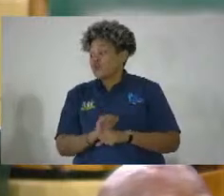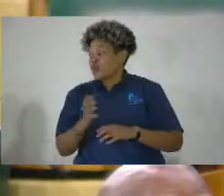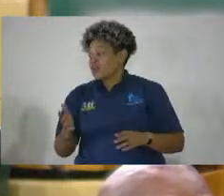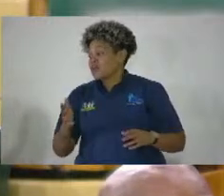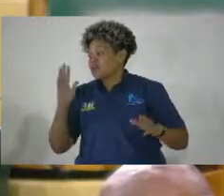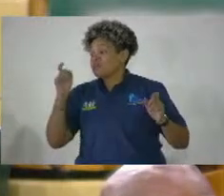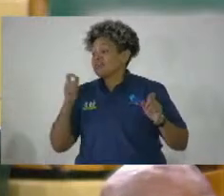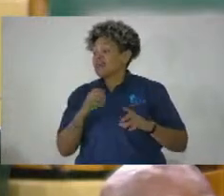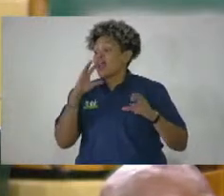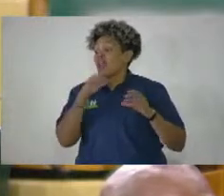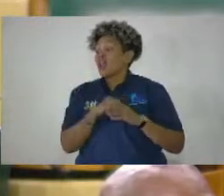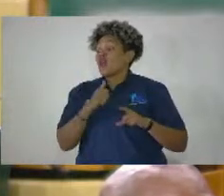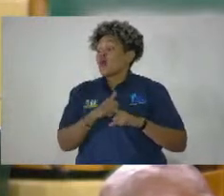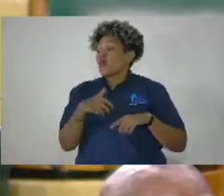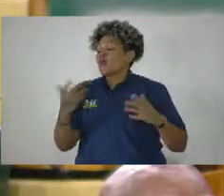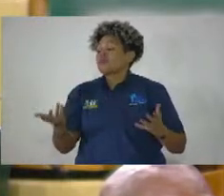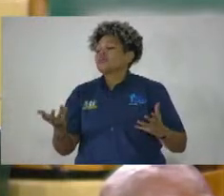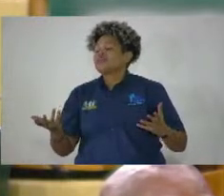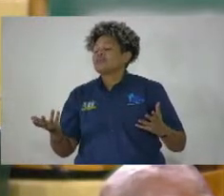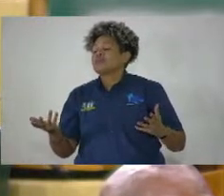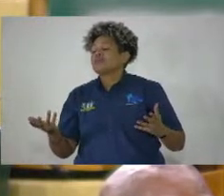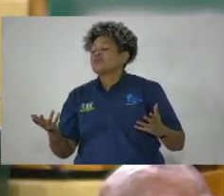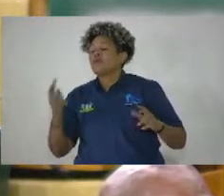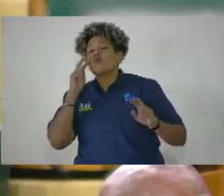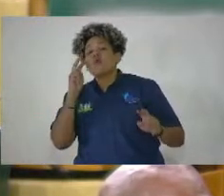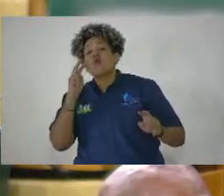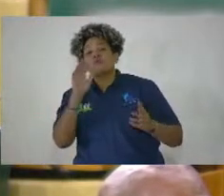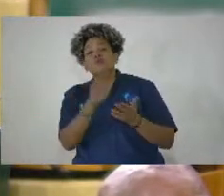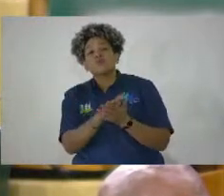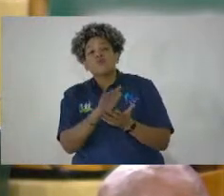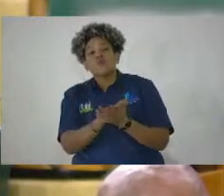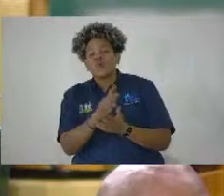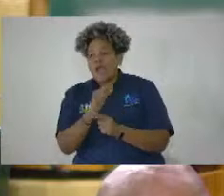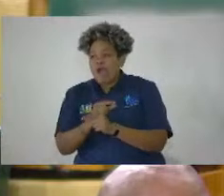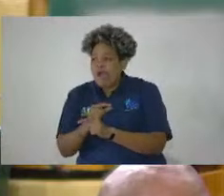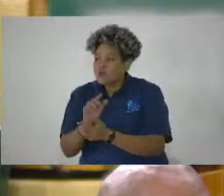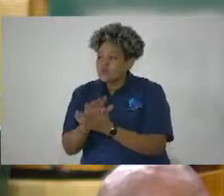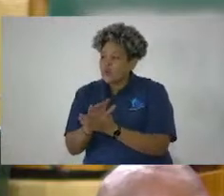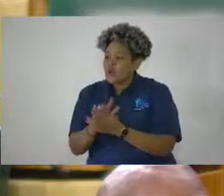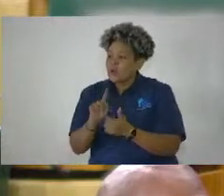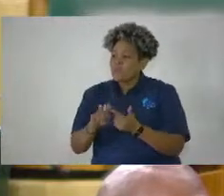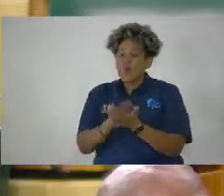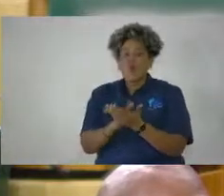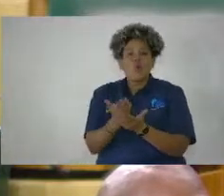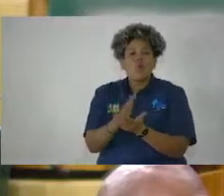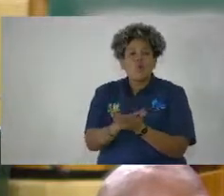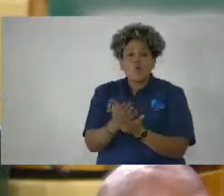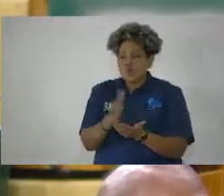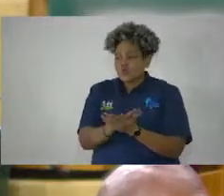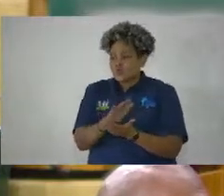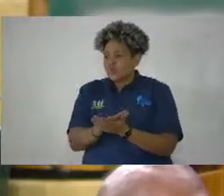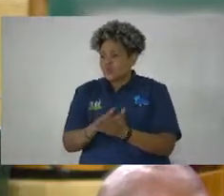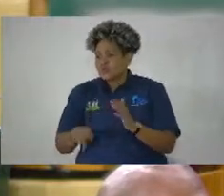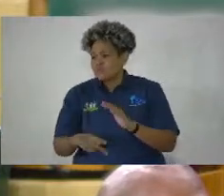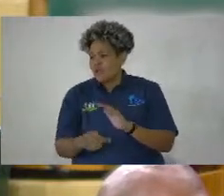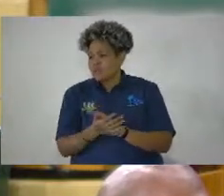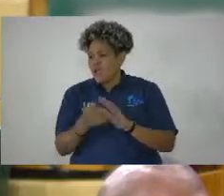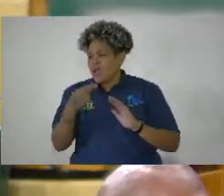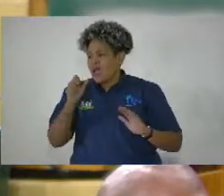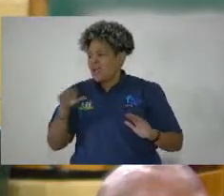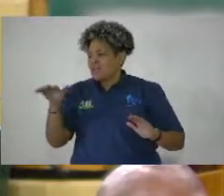Mr. Speaker, including watchmen at schools and cooks in primaries, in high